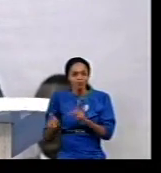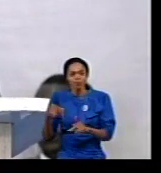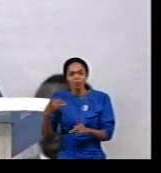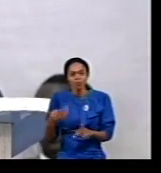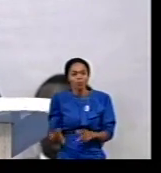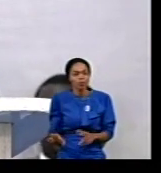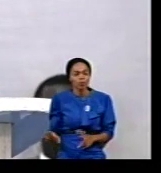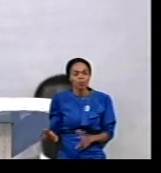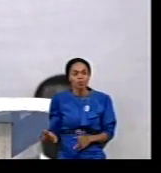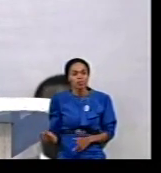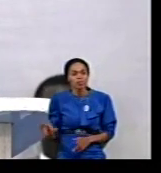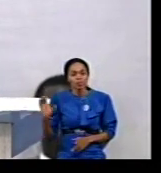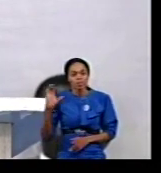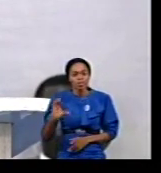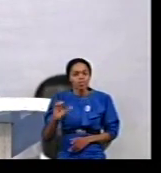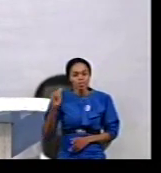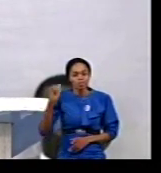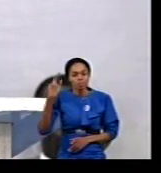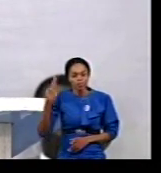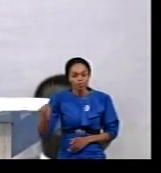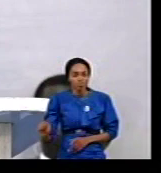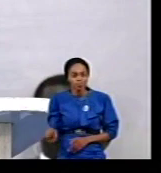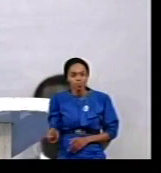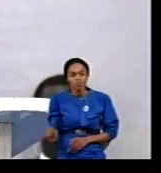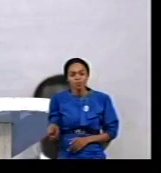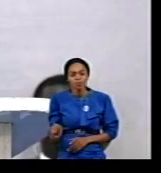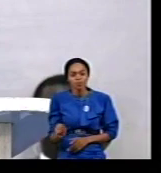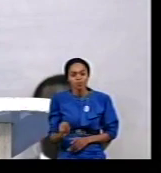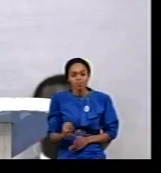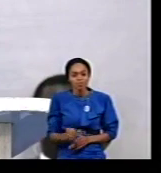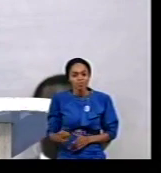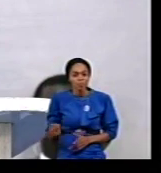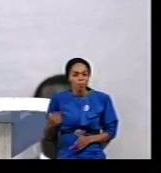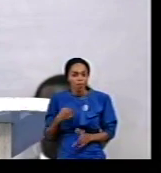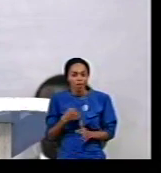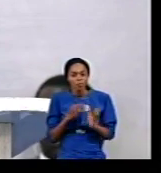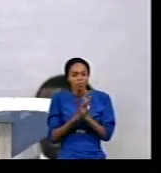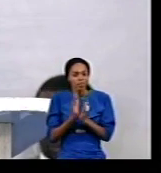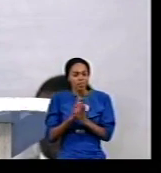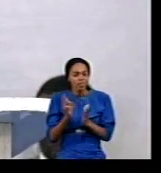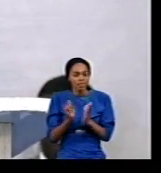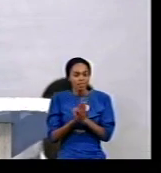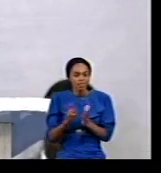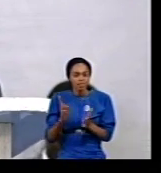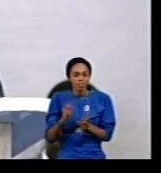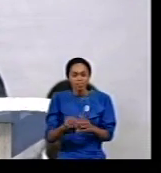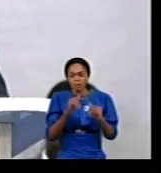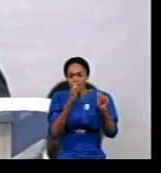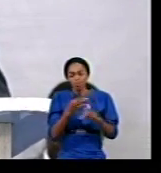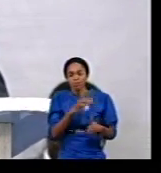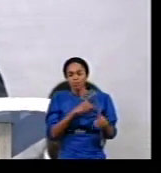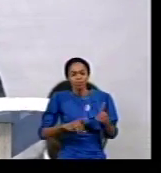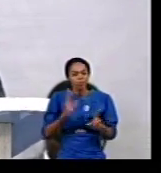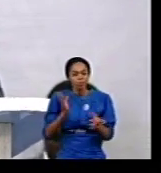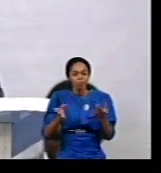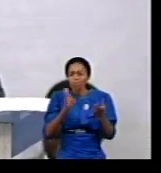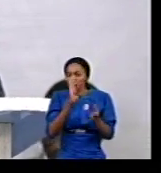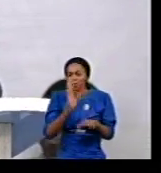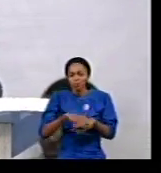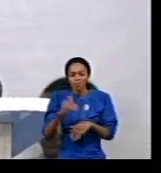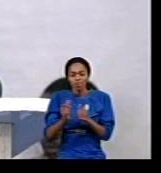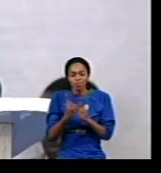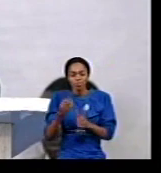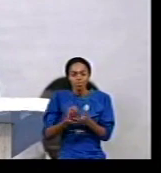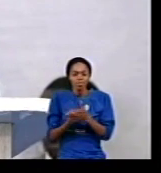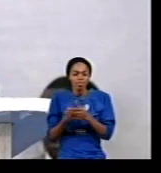eyes. We examine. I mean, and we say pray these that the men of the Bible will be with is every one of the you way in we the name ought of to go. And so that's please, the reason why you